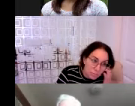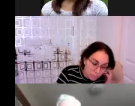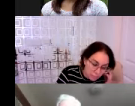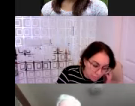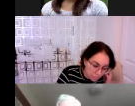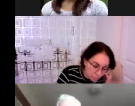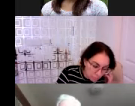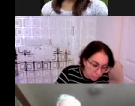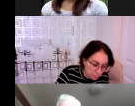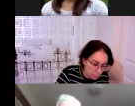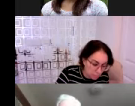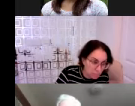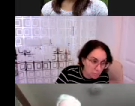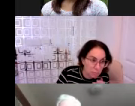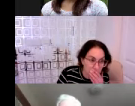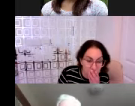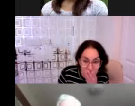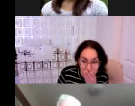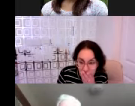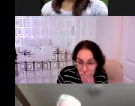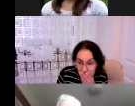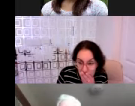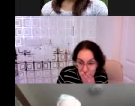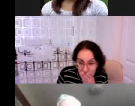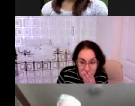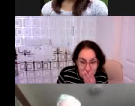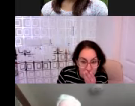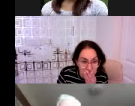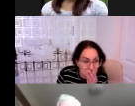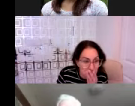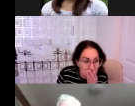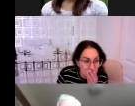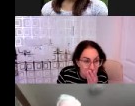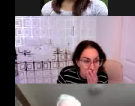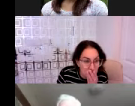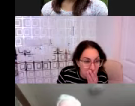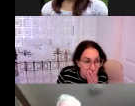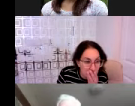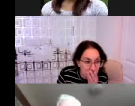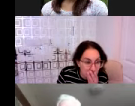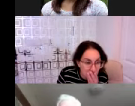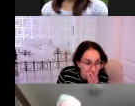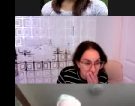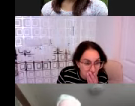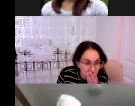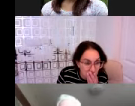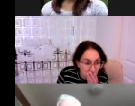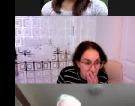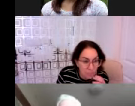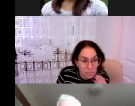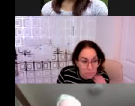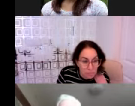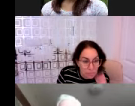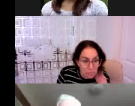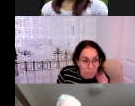be published soon. So let's first look at reading skill. I've divided our sample into the younger subjects shown